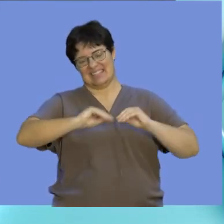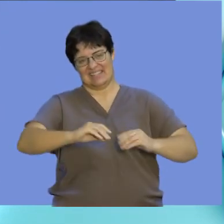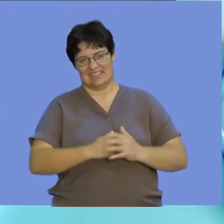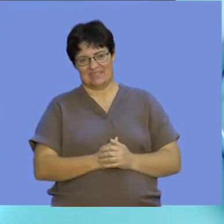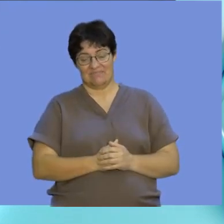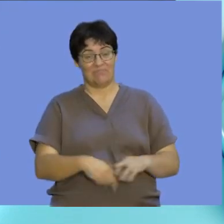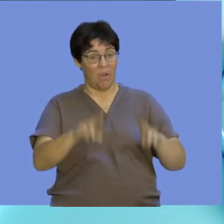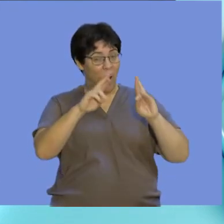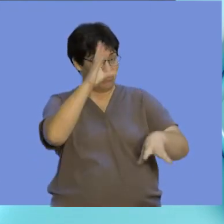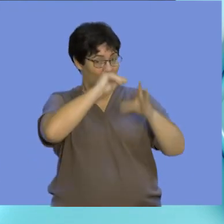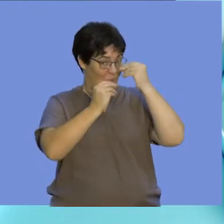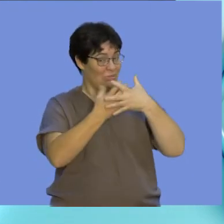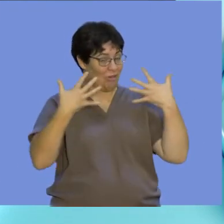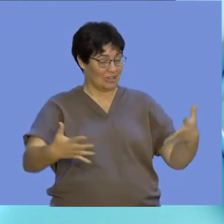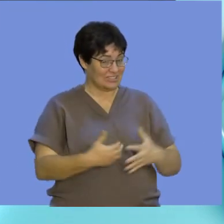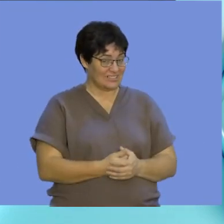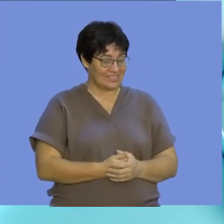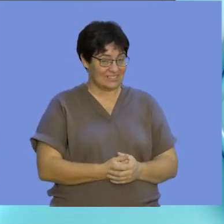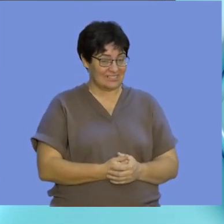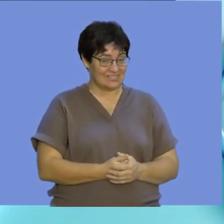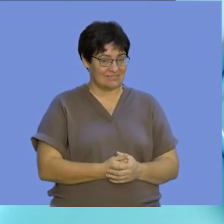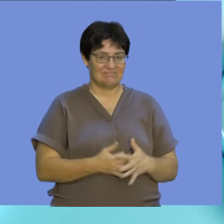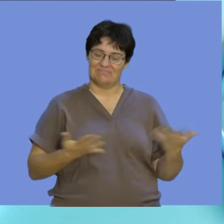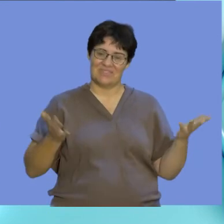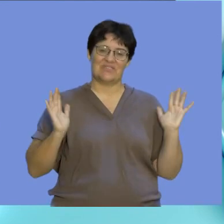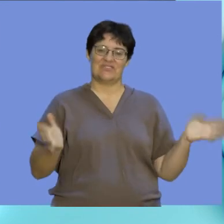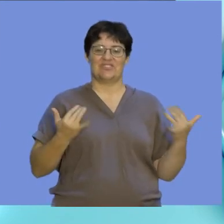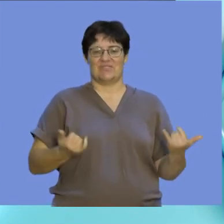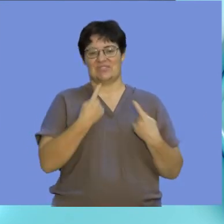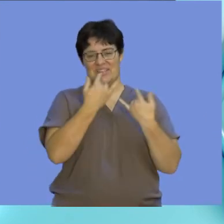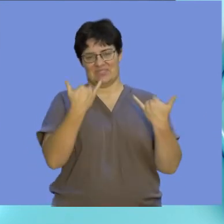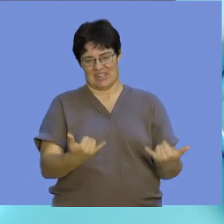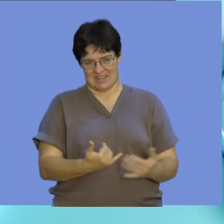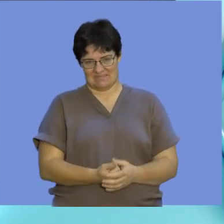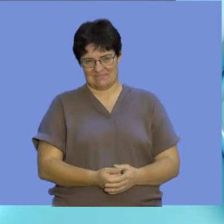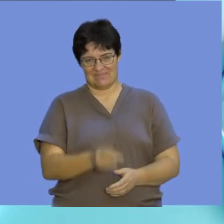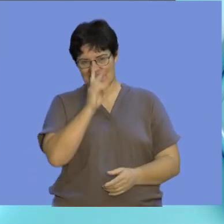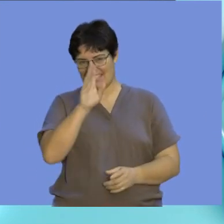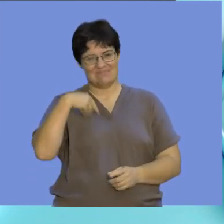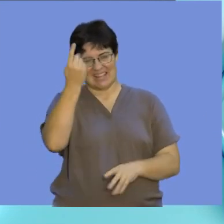a lot, and that's all I have to say for today, so I'll see you again next time.